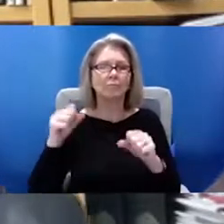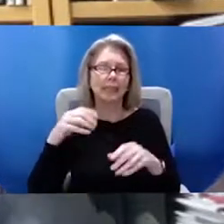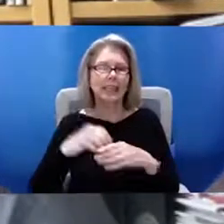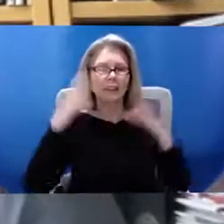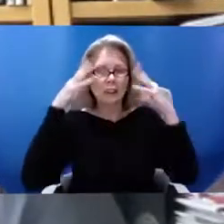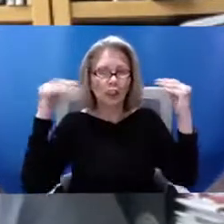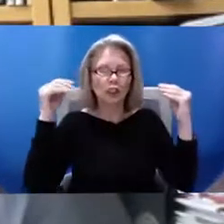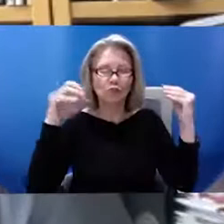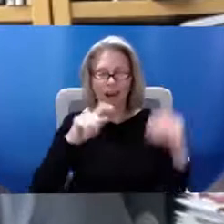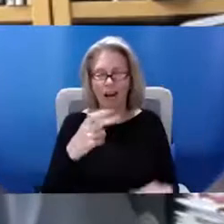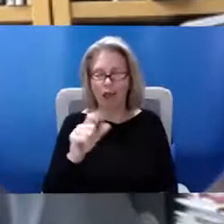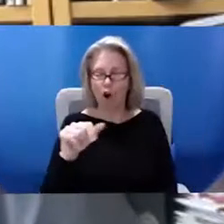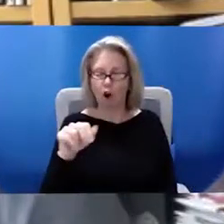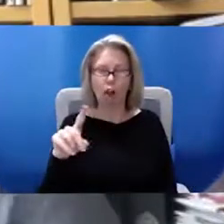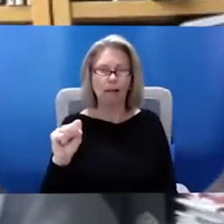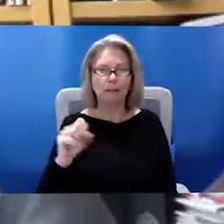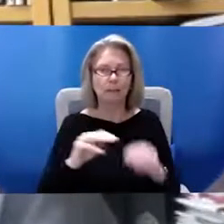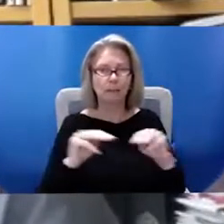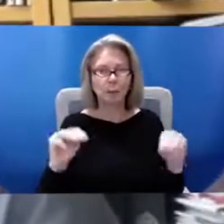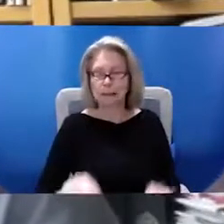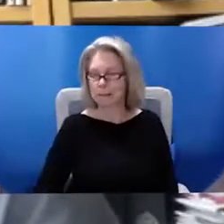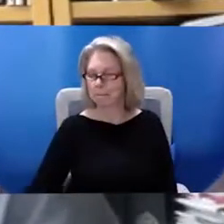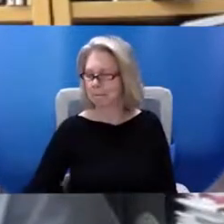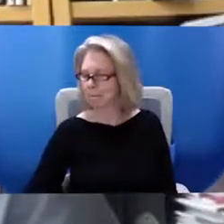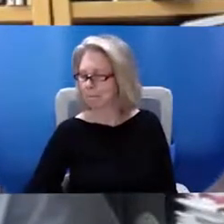Museum in the Netherlands.